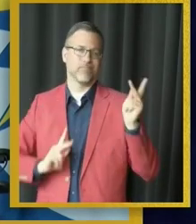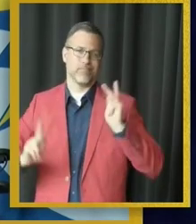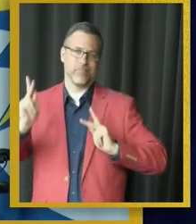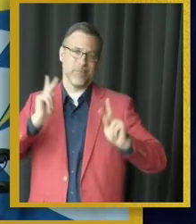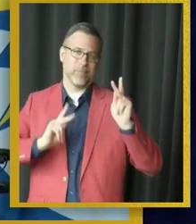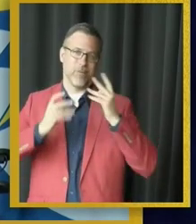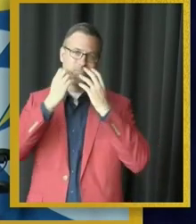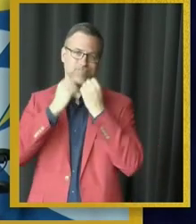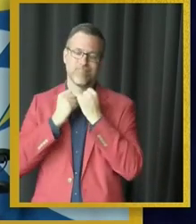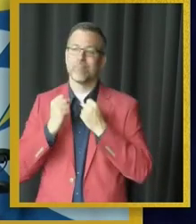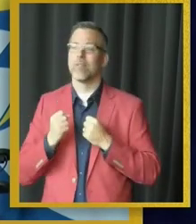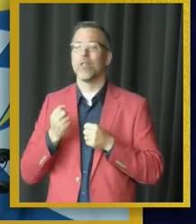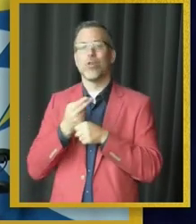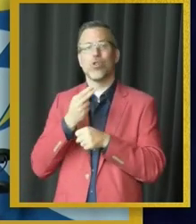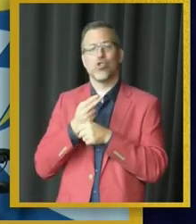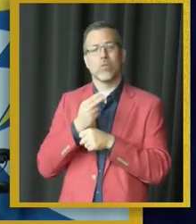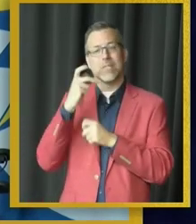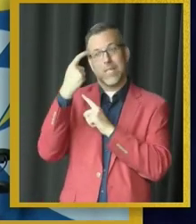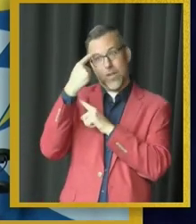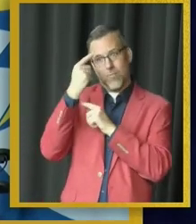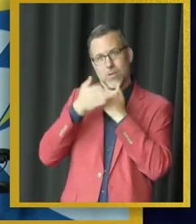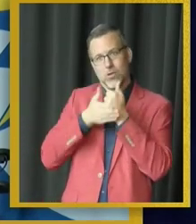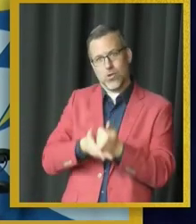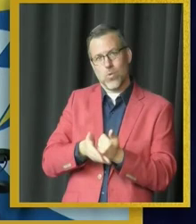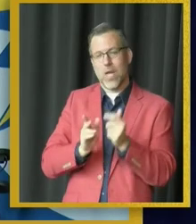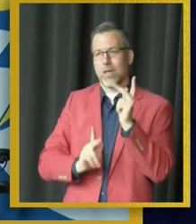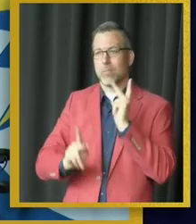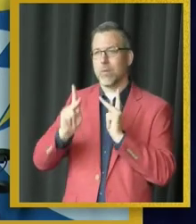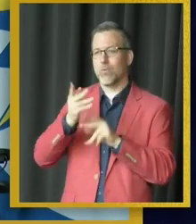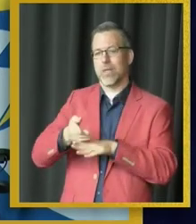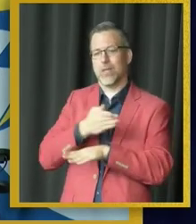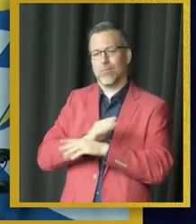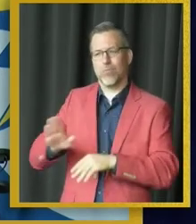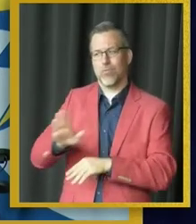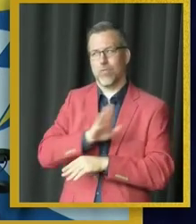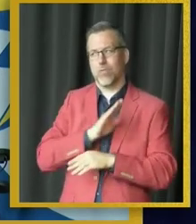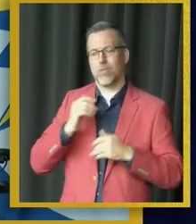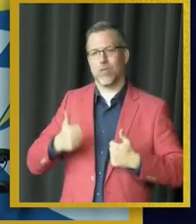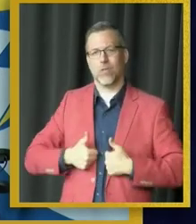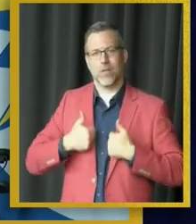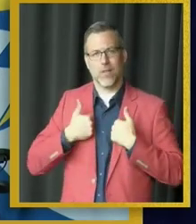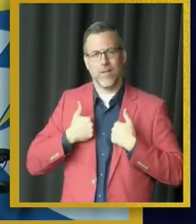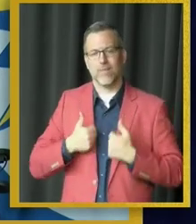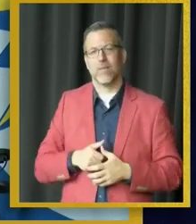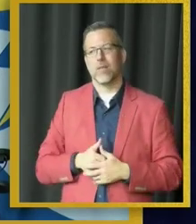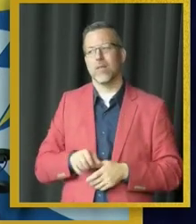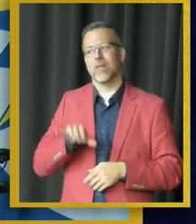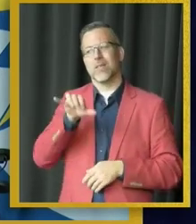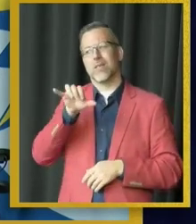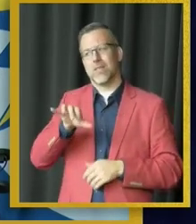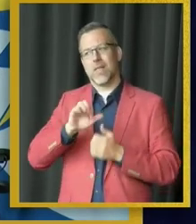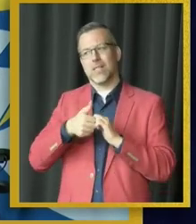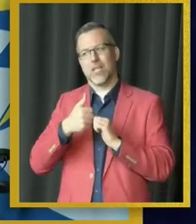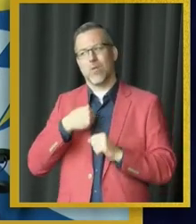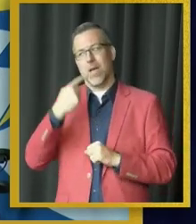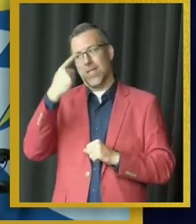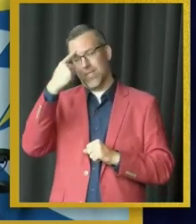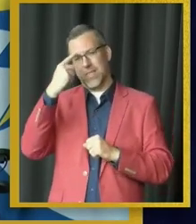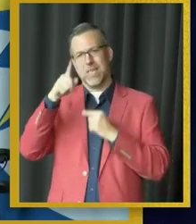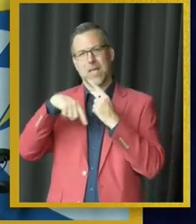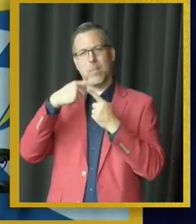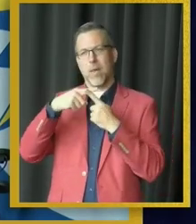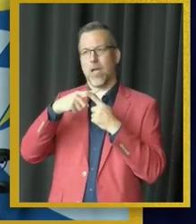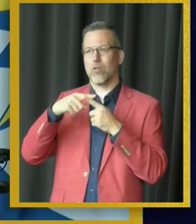Using our role in government to help people and make their lives better. And that's how I think about our behavioral